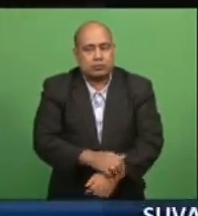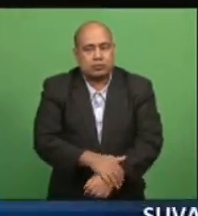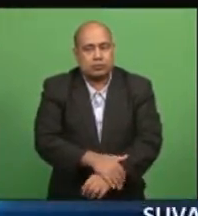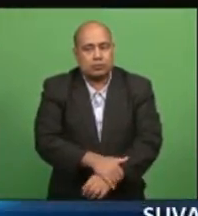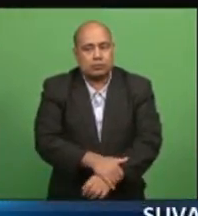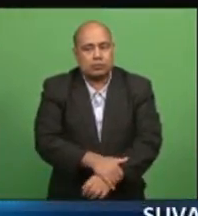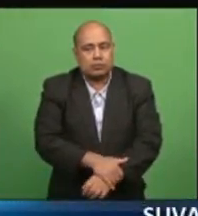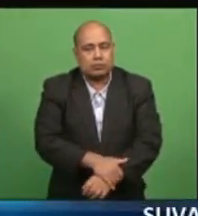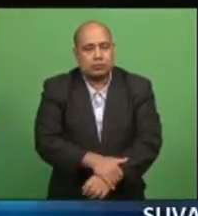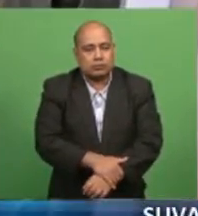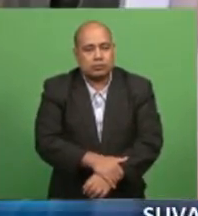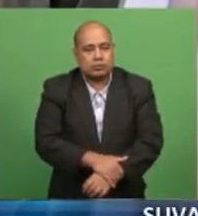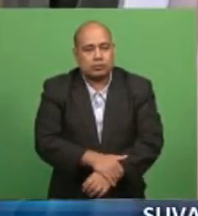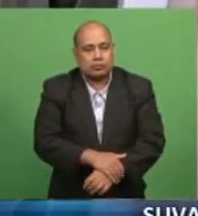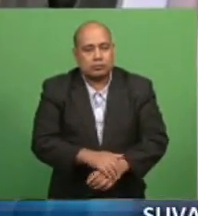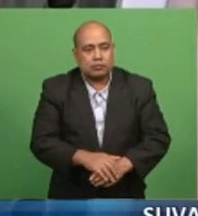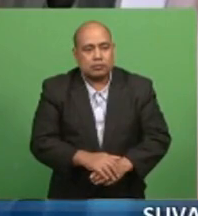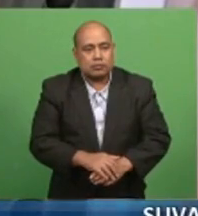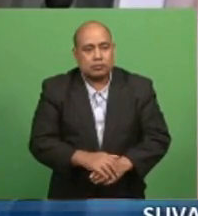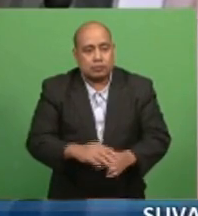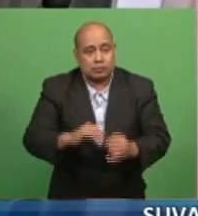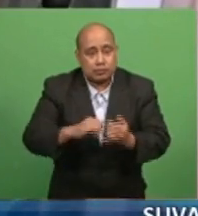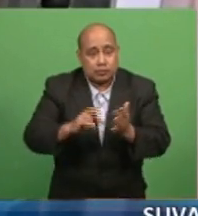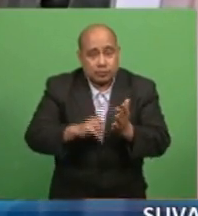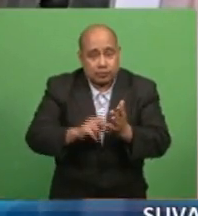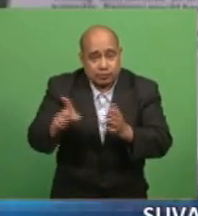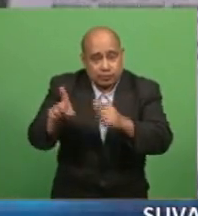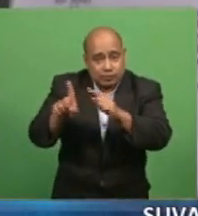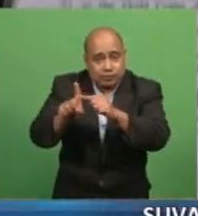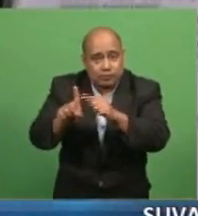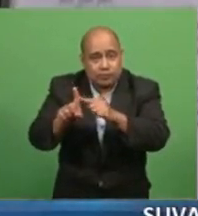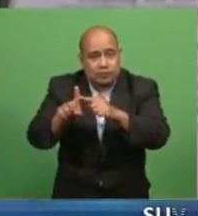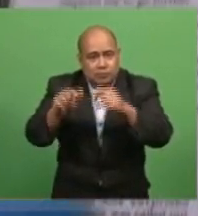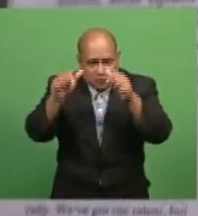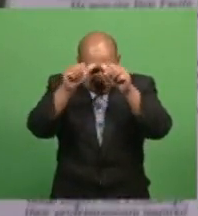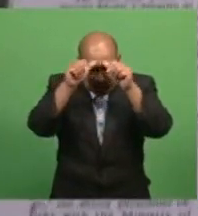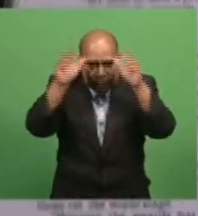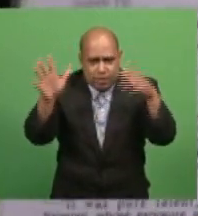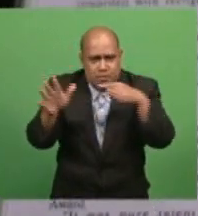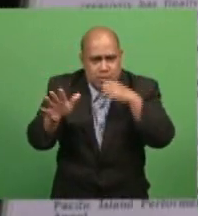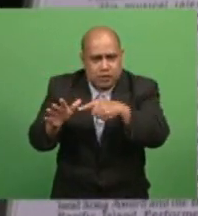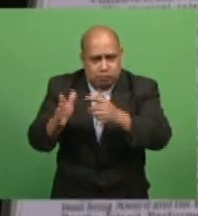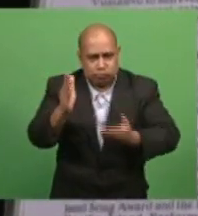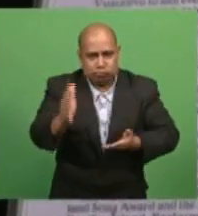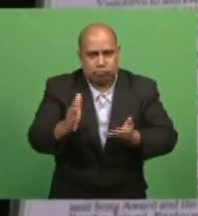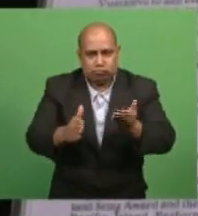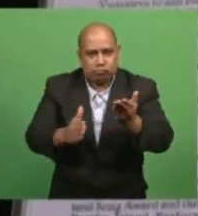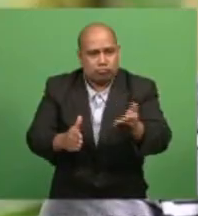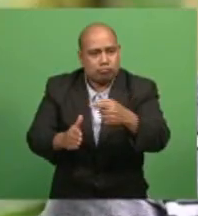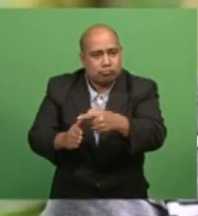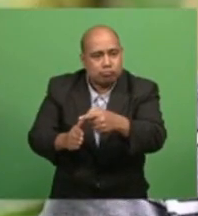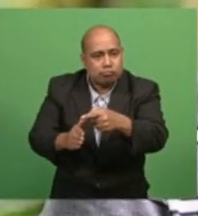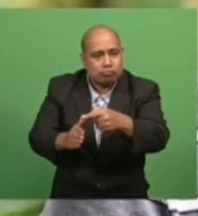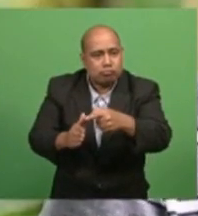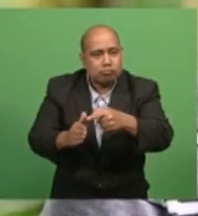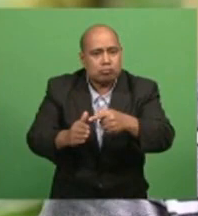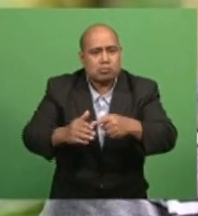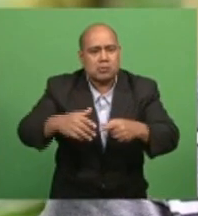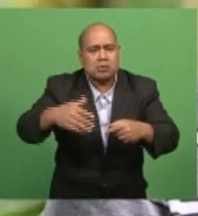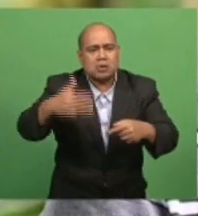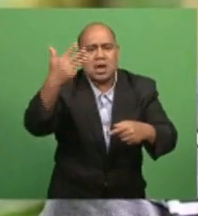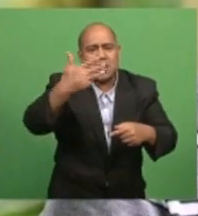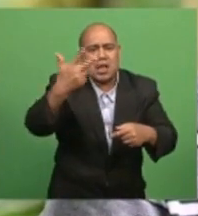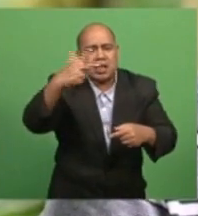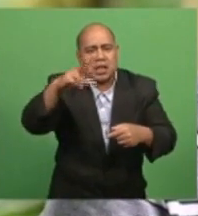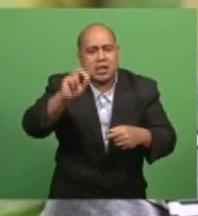Simone Vuatelevu is well known for his award-winning songs from the 1980s. In my music career, I